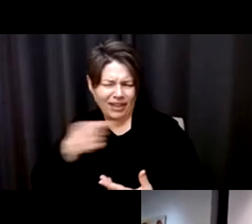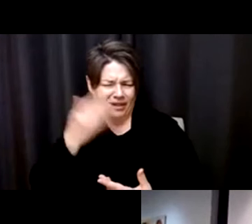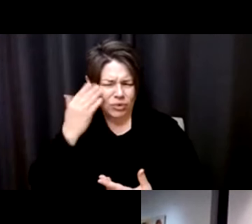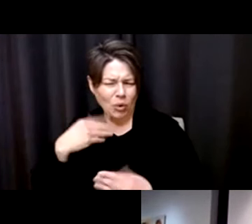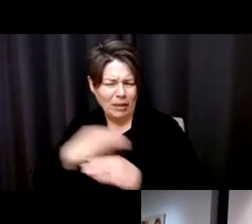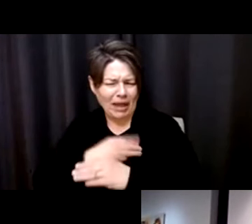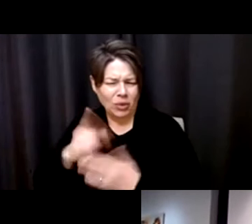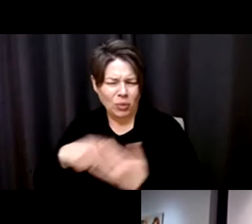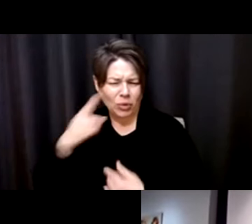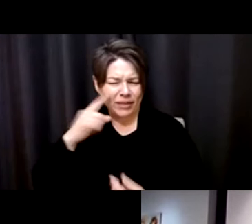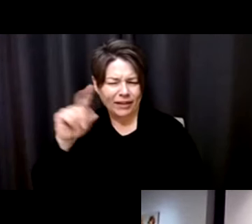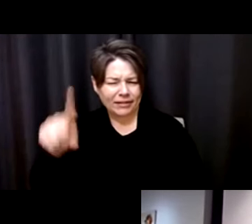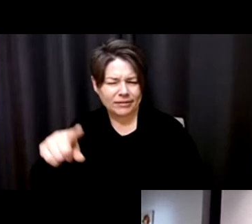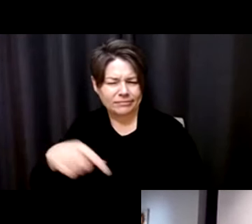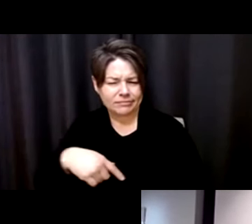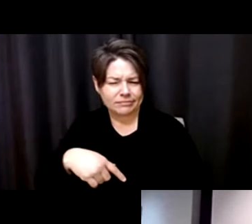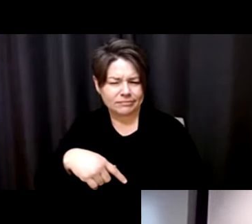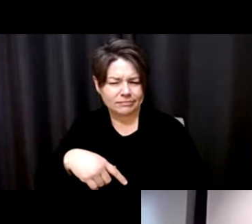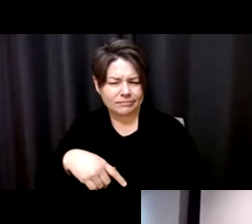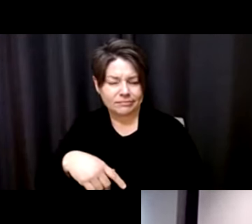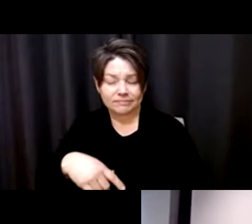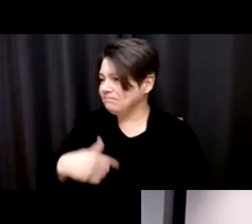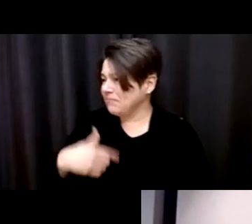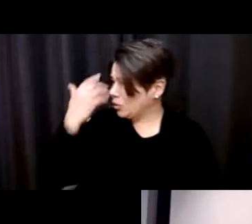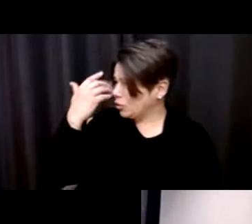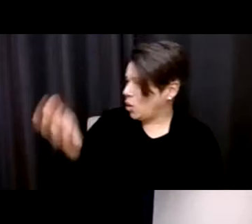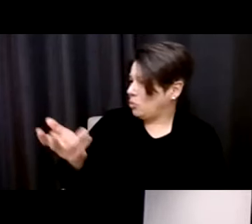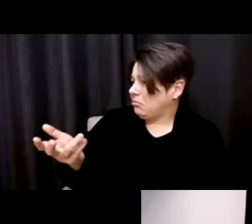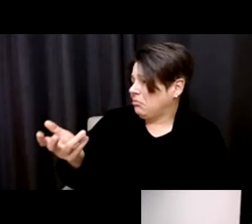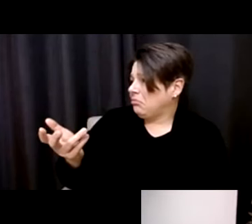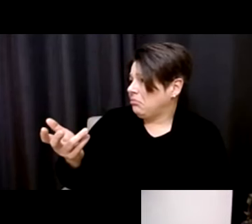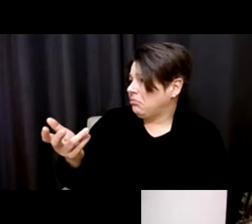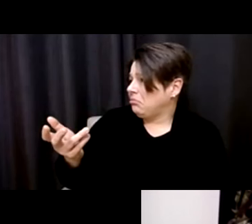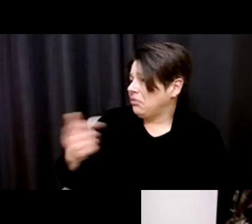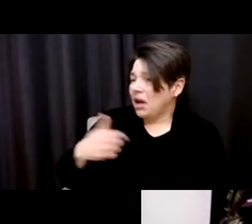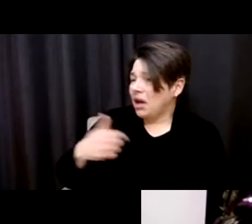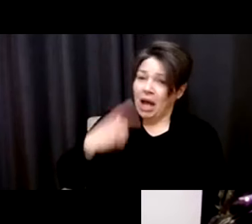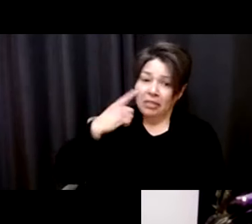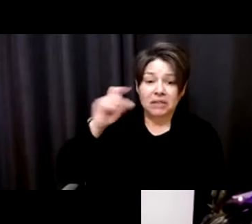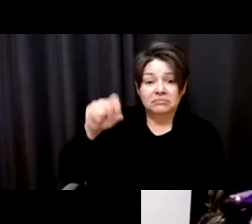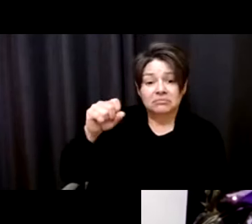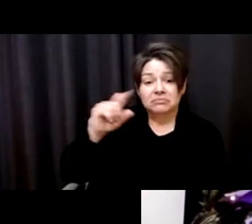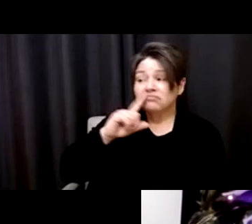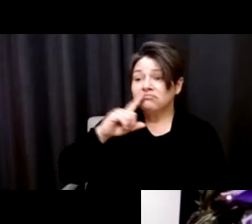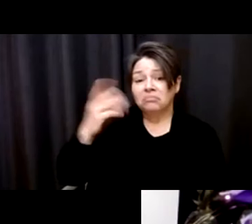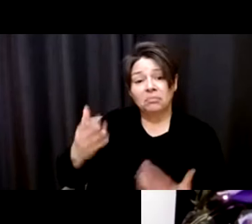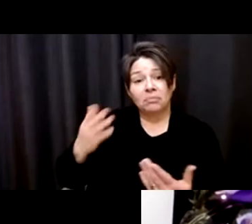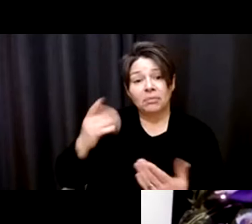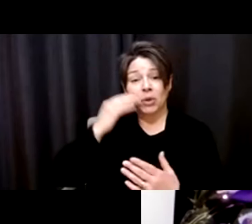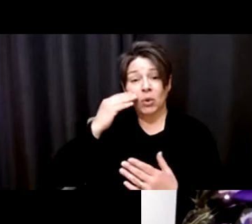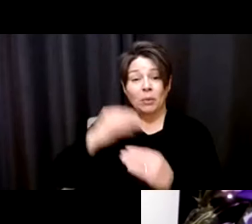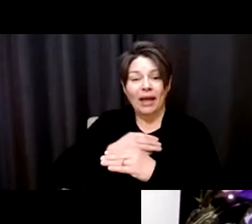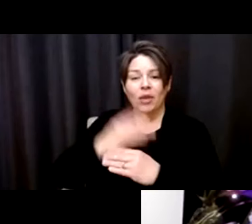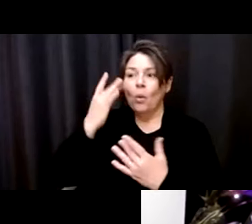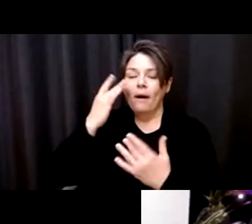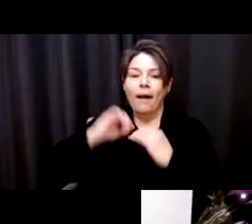I don't know that. I don't see why they wouldn't. I mean, you know where I think it comes in with how they find